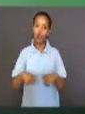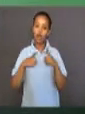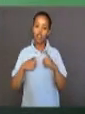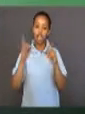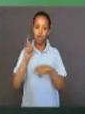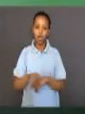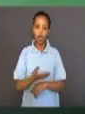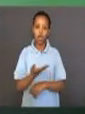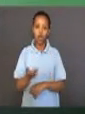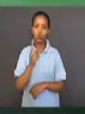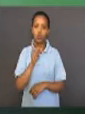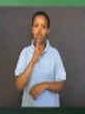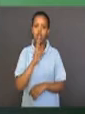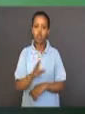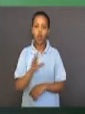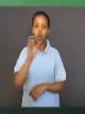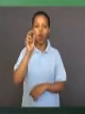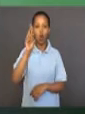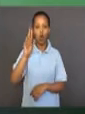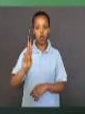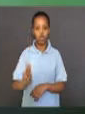source of oxygen.